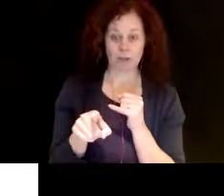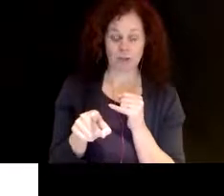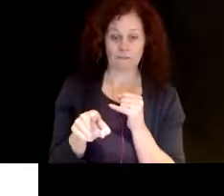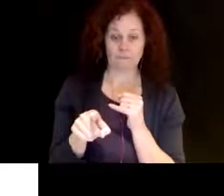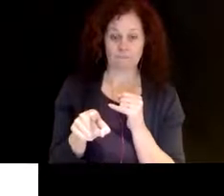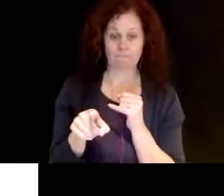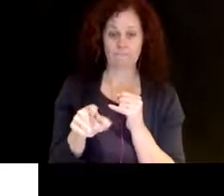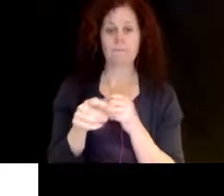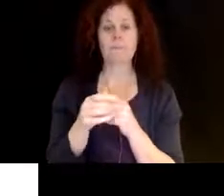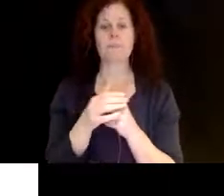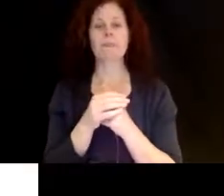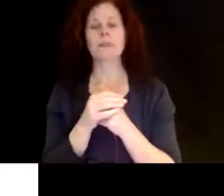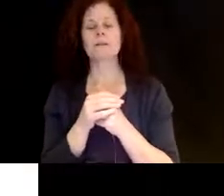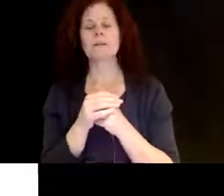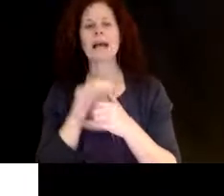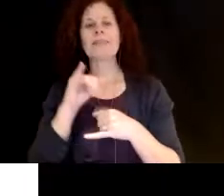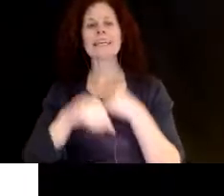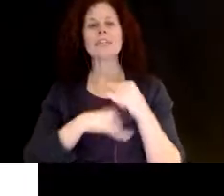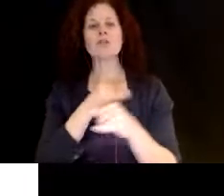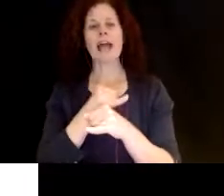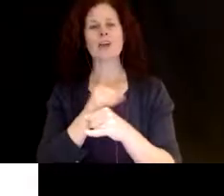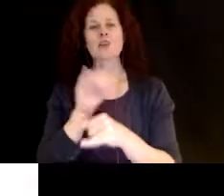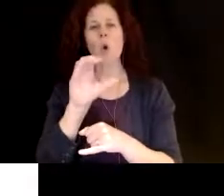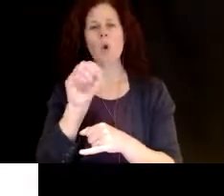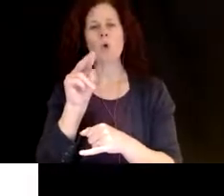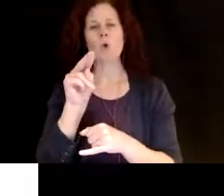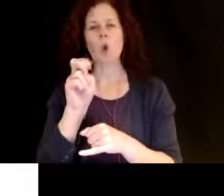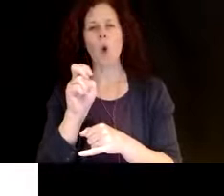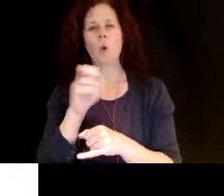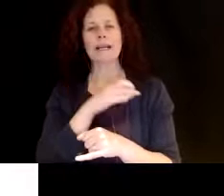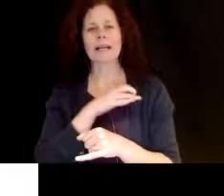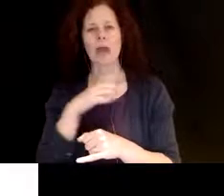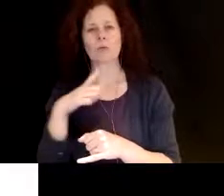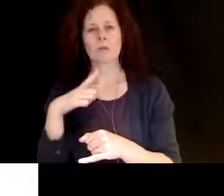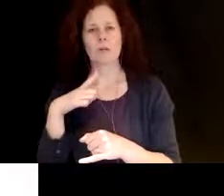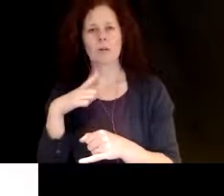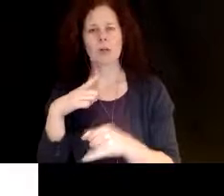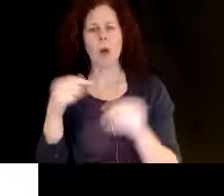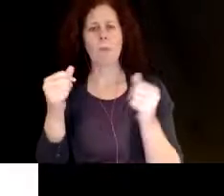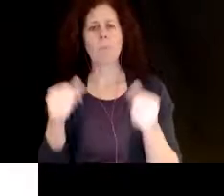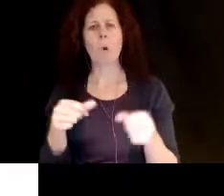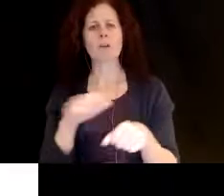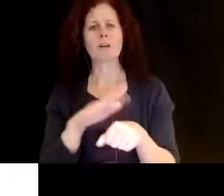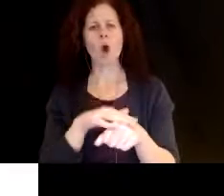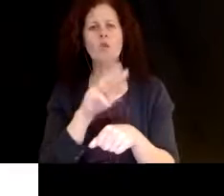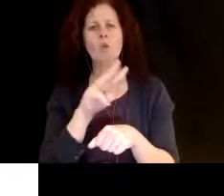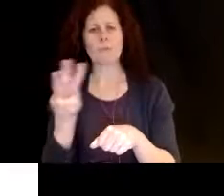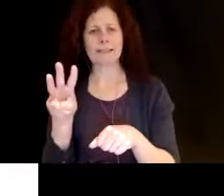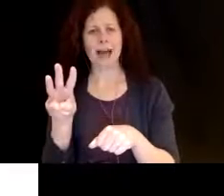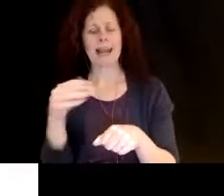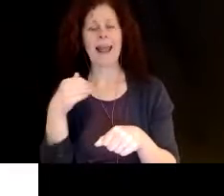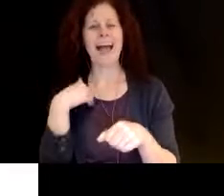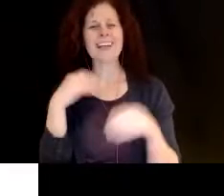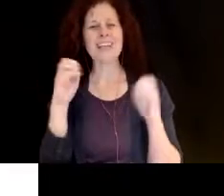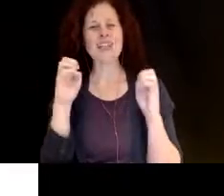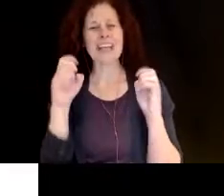There is, the International Code Council has in their website and within their programs, education for